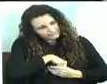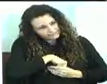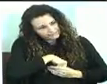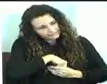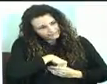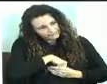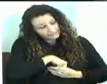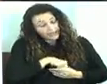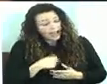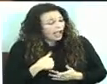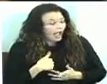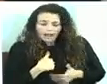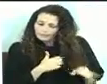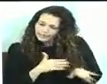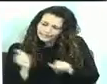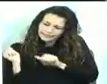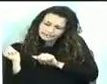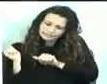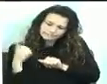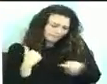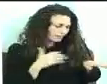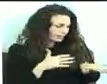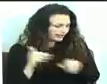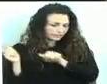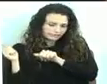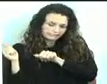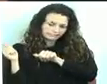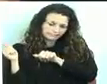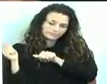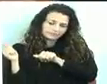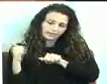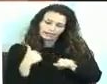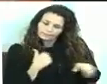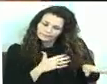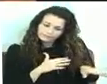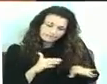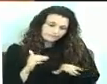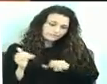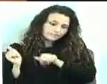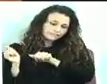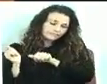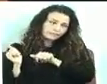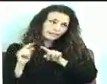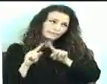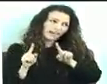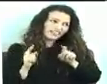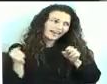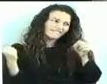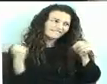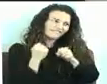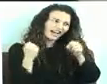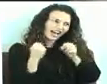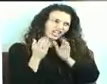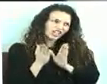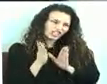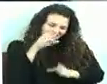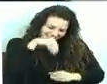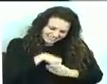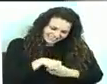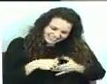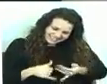I am leaving, fighter